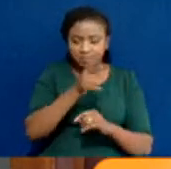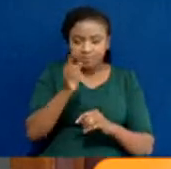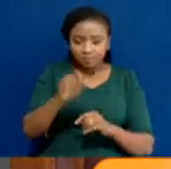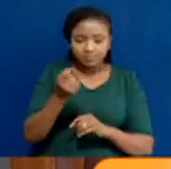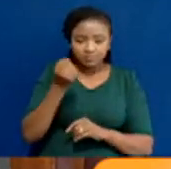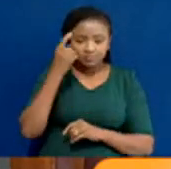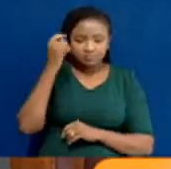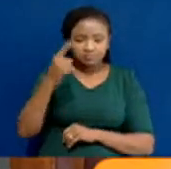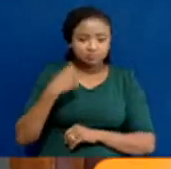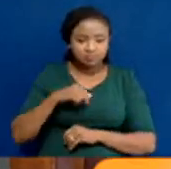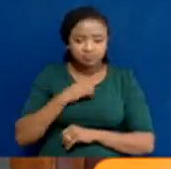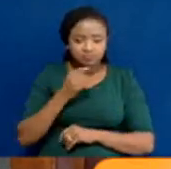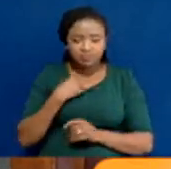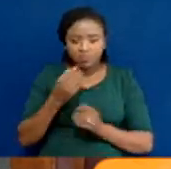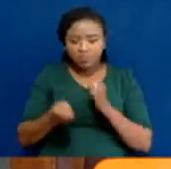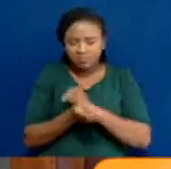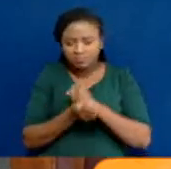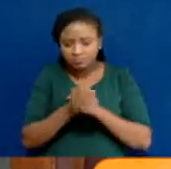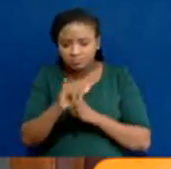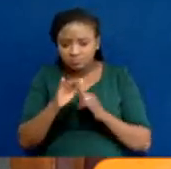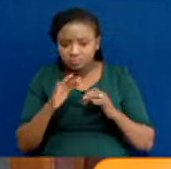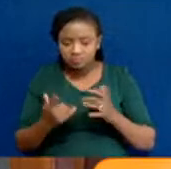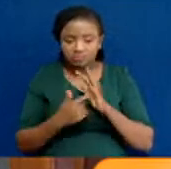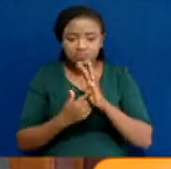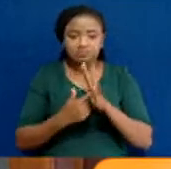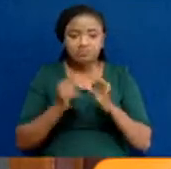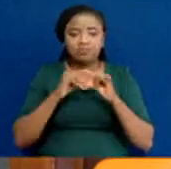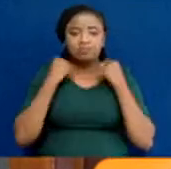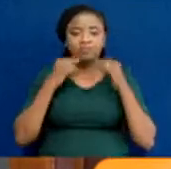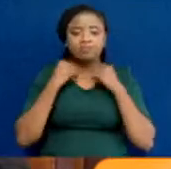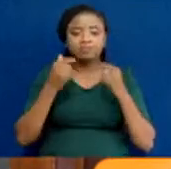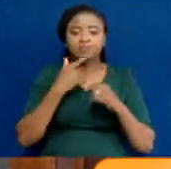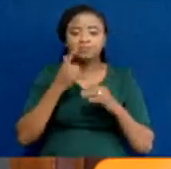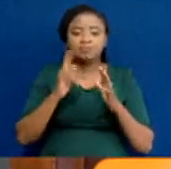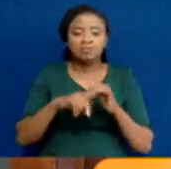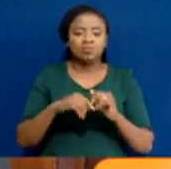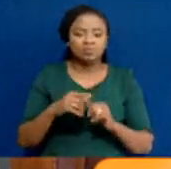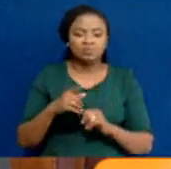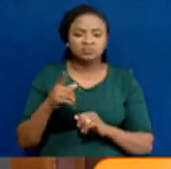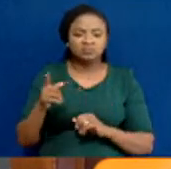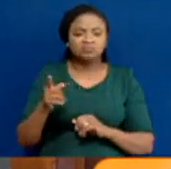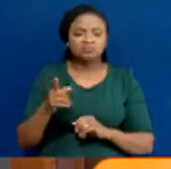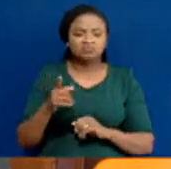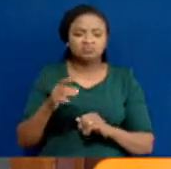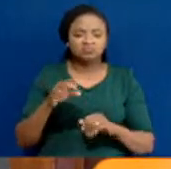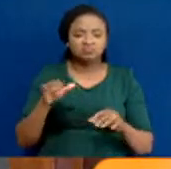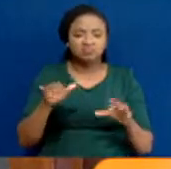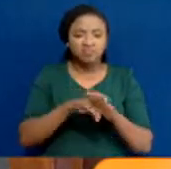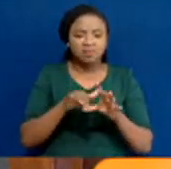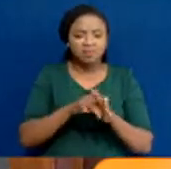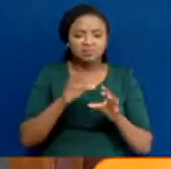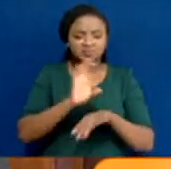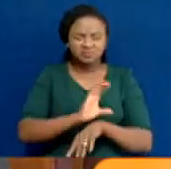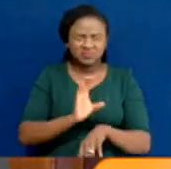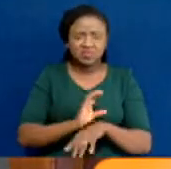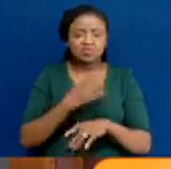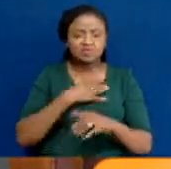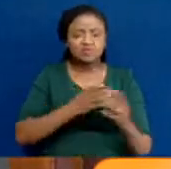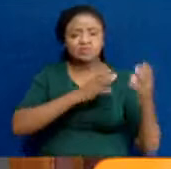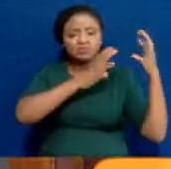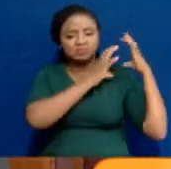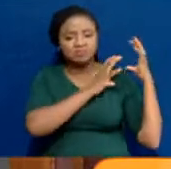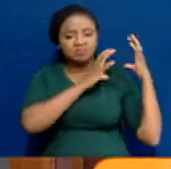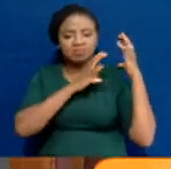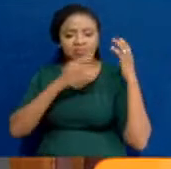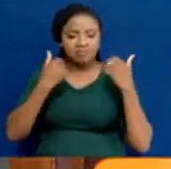The incidents where, the pastor tells the congregants to carry him for a whole month until they get to buy him a